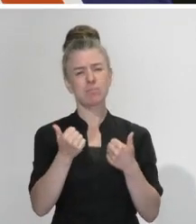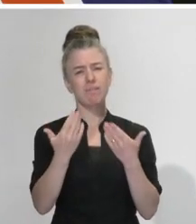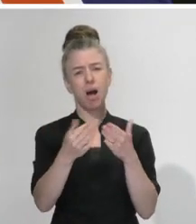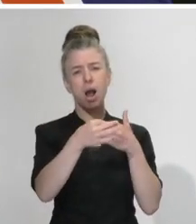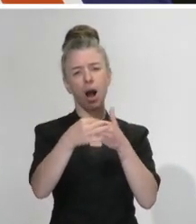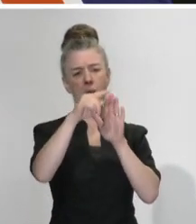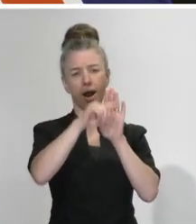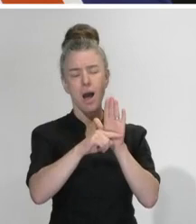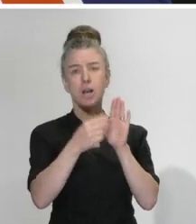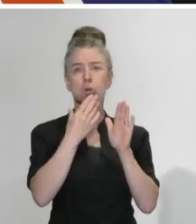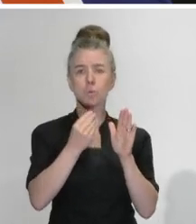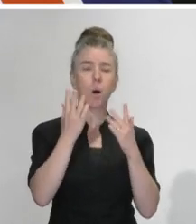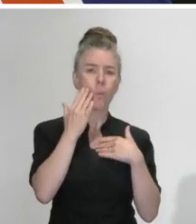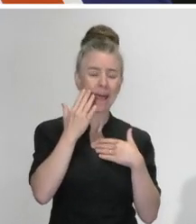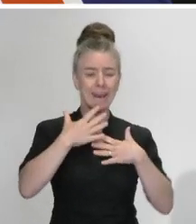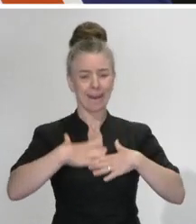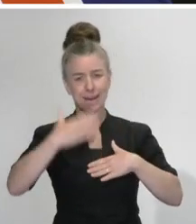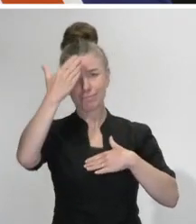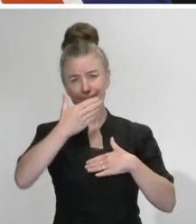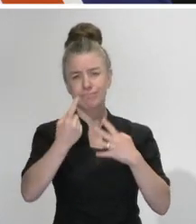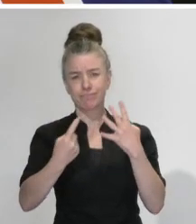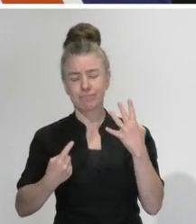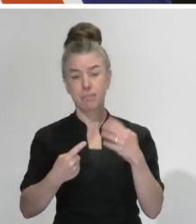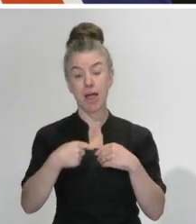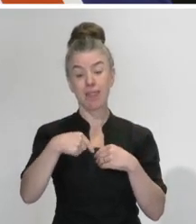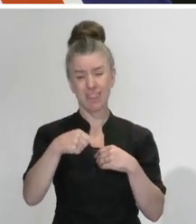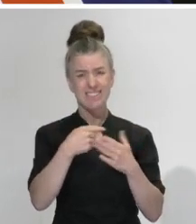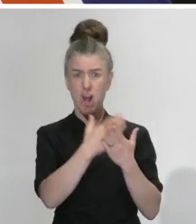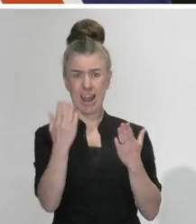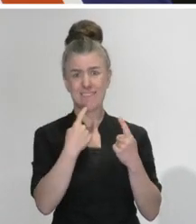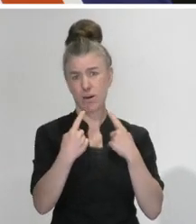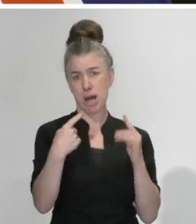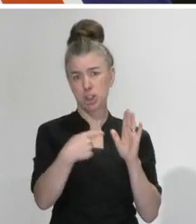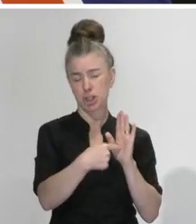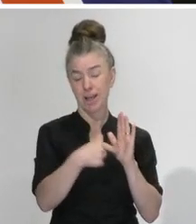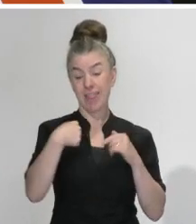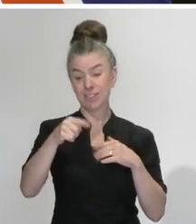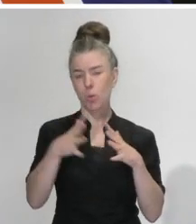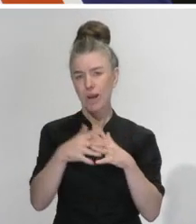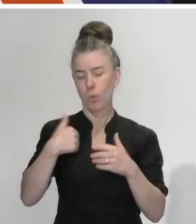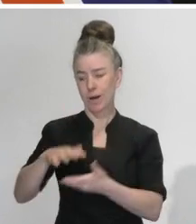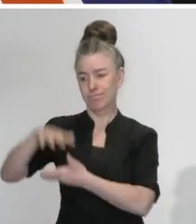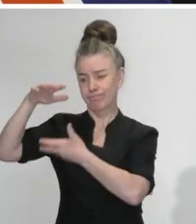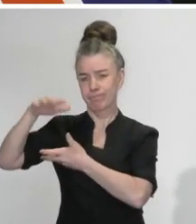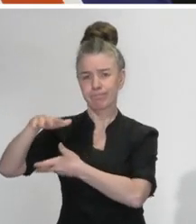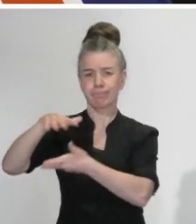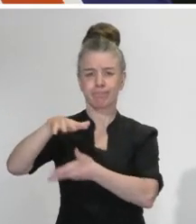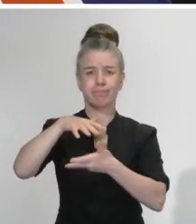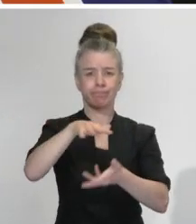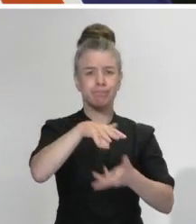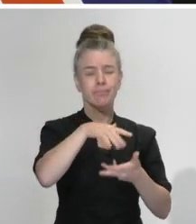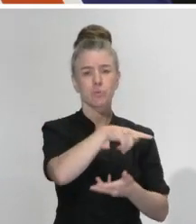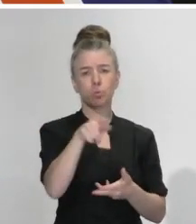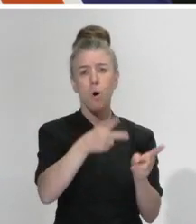is very clear. What we have done, of course, this week has made sure there is enough PPE available in our hospitals or on the front